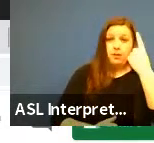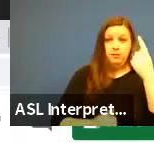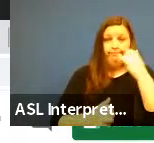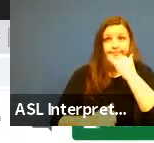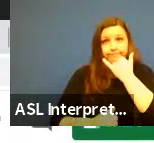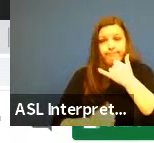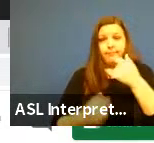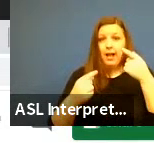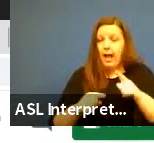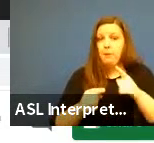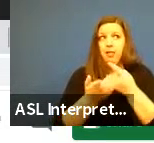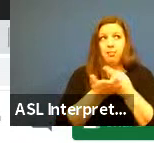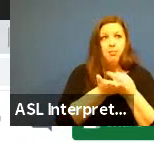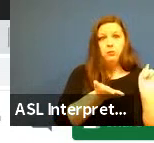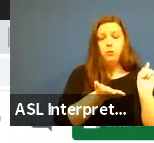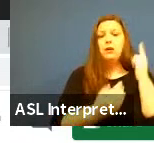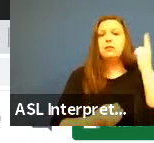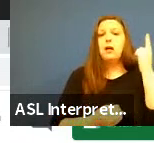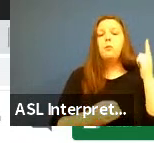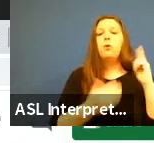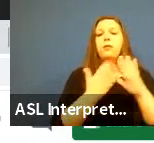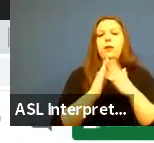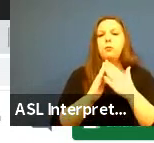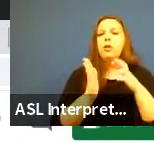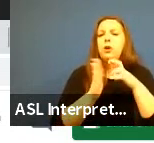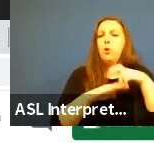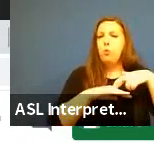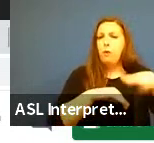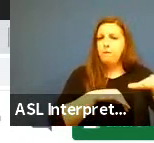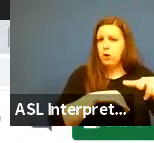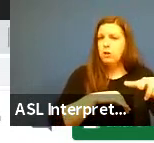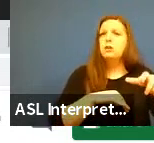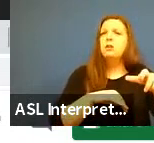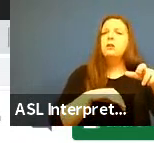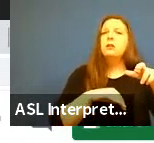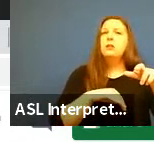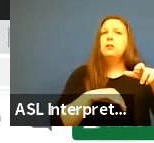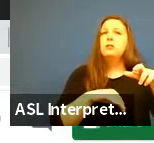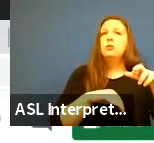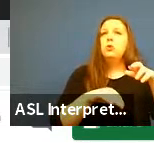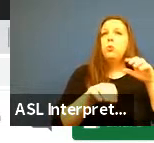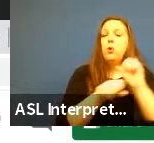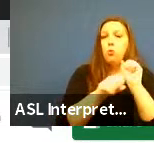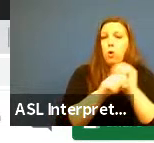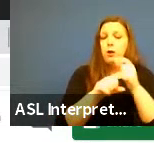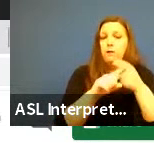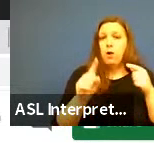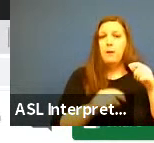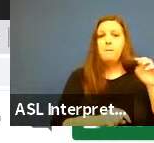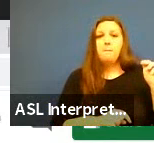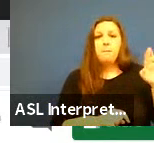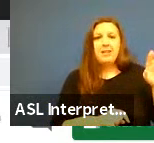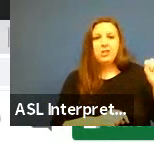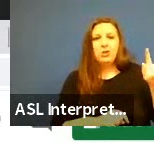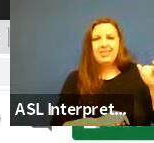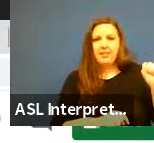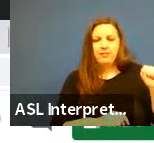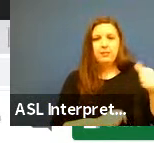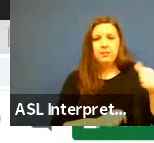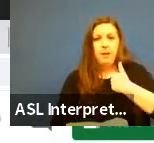so. Someone in the community referred to some work that Mr. Stevens and I were doing as part of a